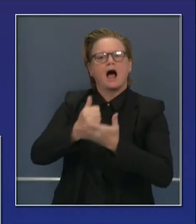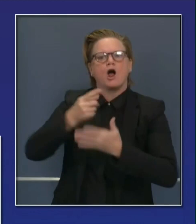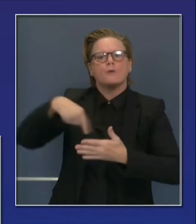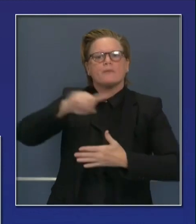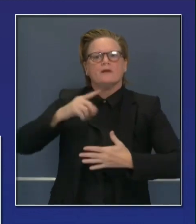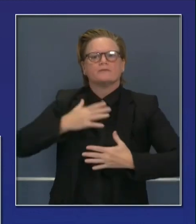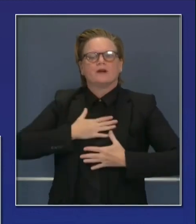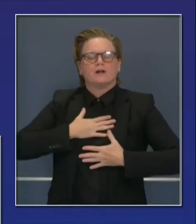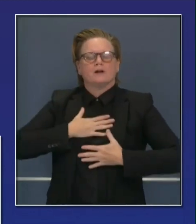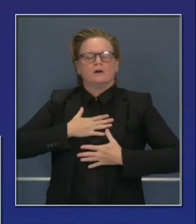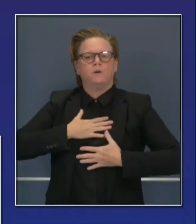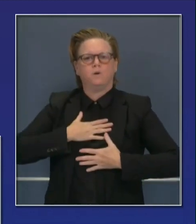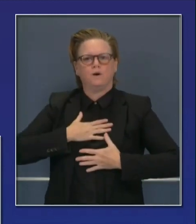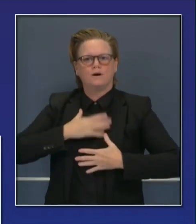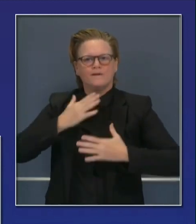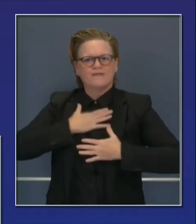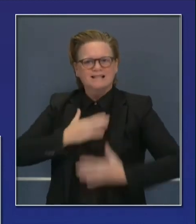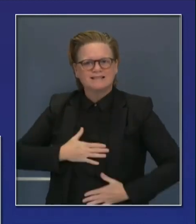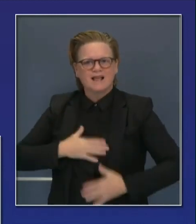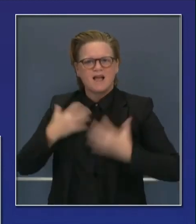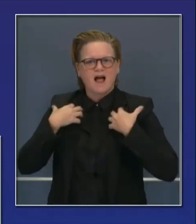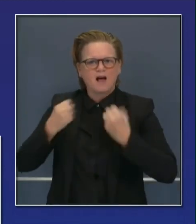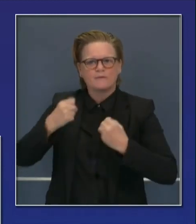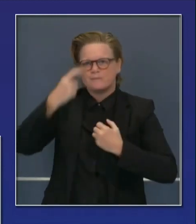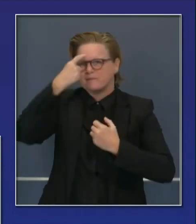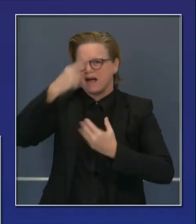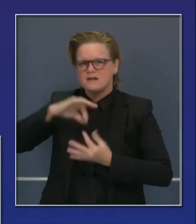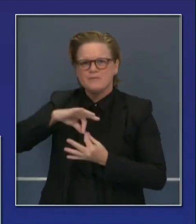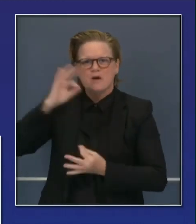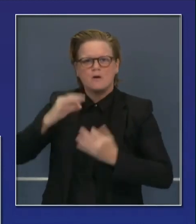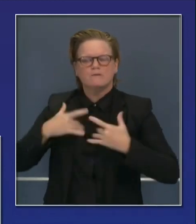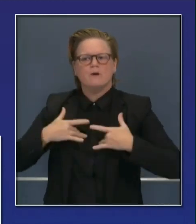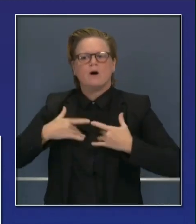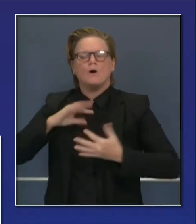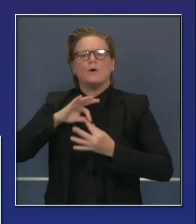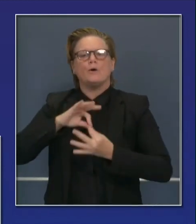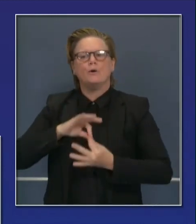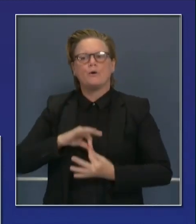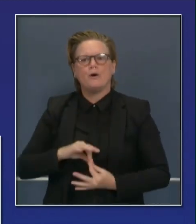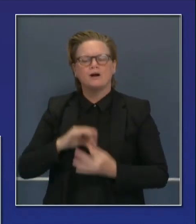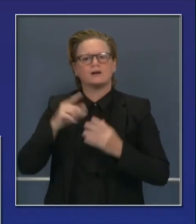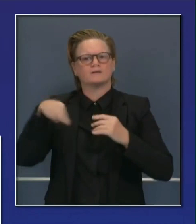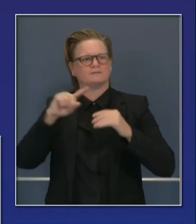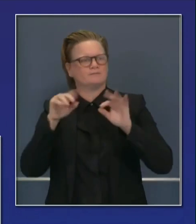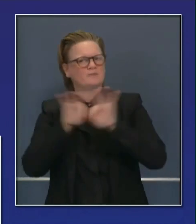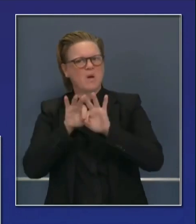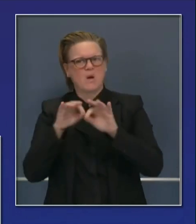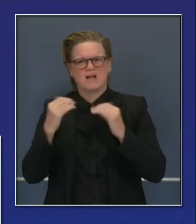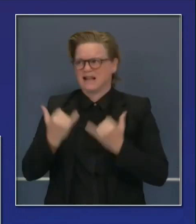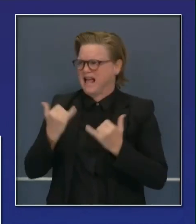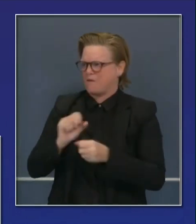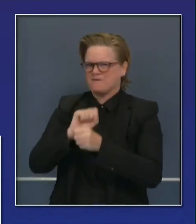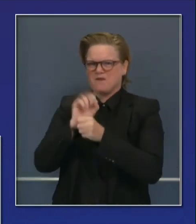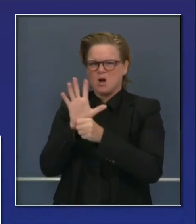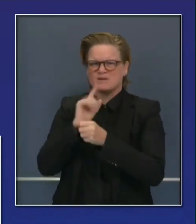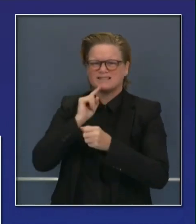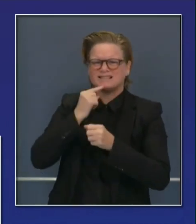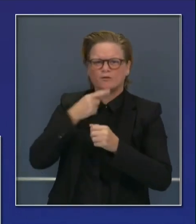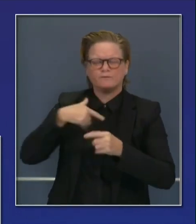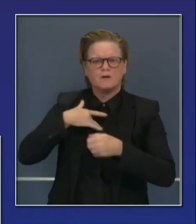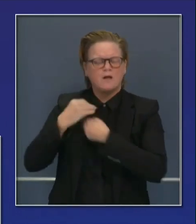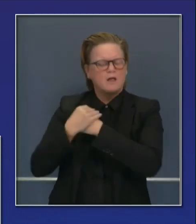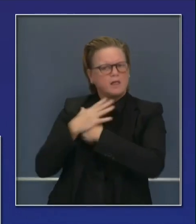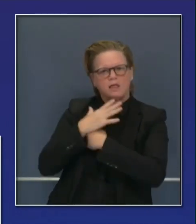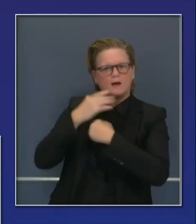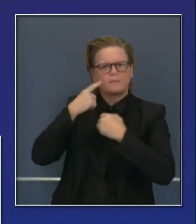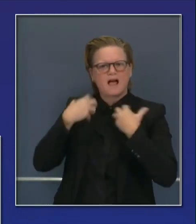care of your mental health, to get the kind of exercise and that is required to get us through this temporary